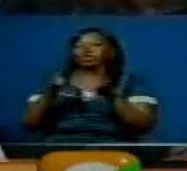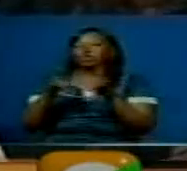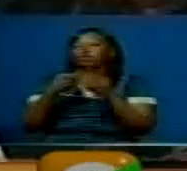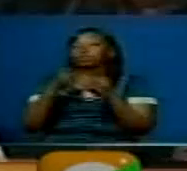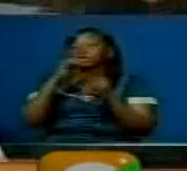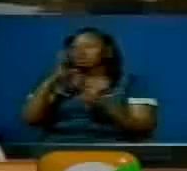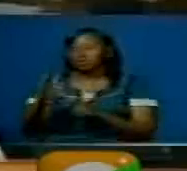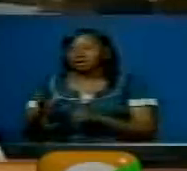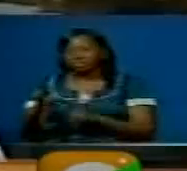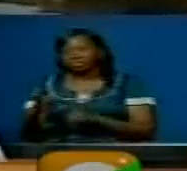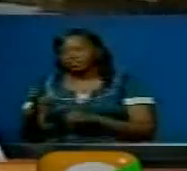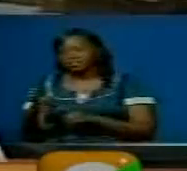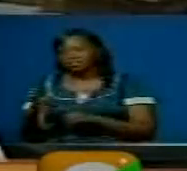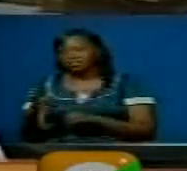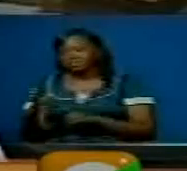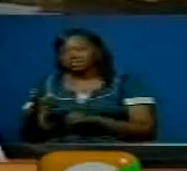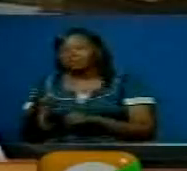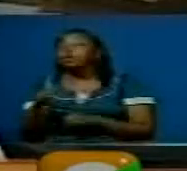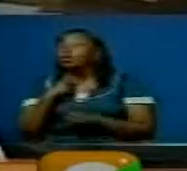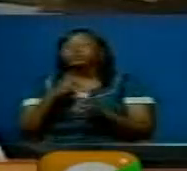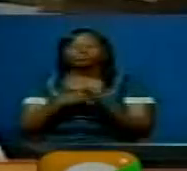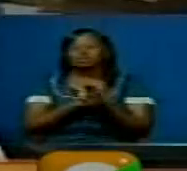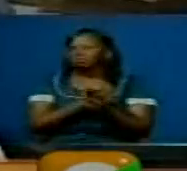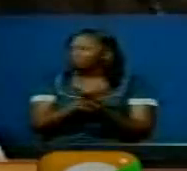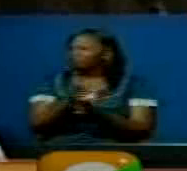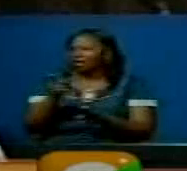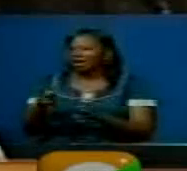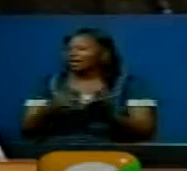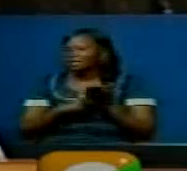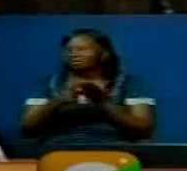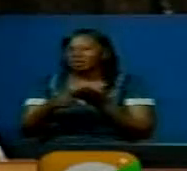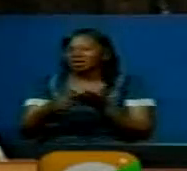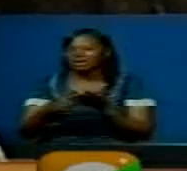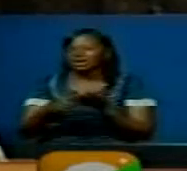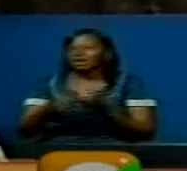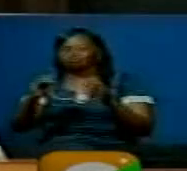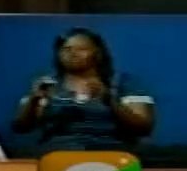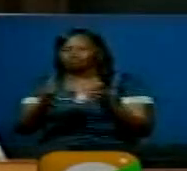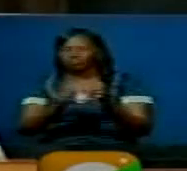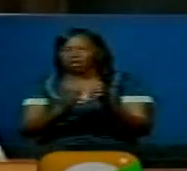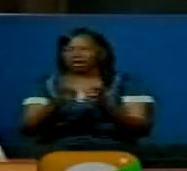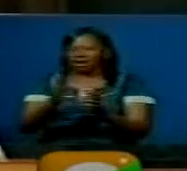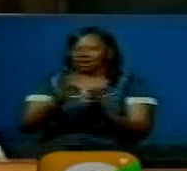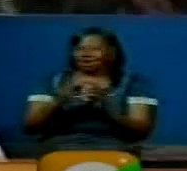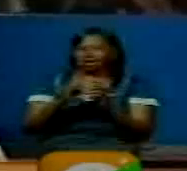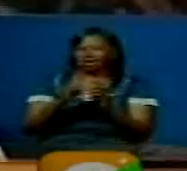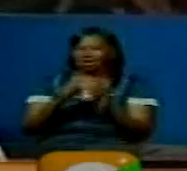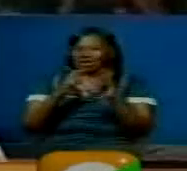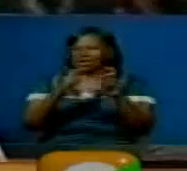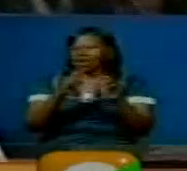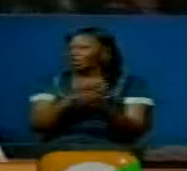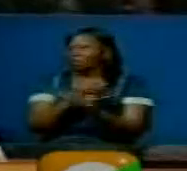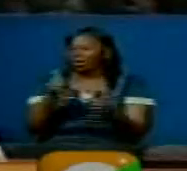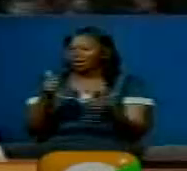is not there. And House Speaker Justin Muturi took a lot of time to explain the consequences of anyone attempting to take